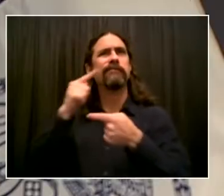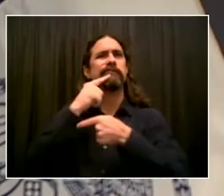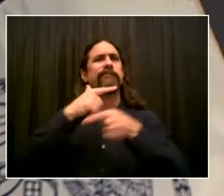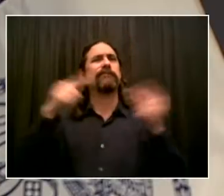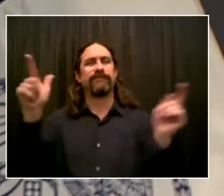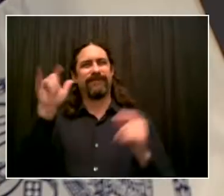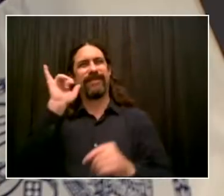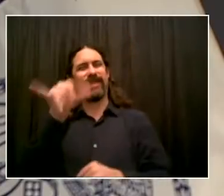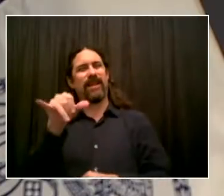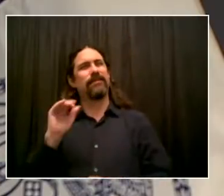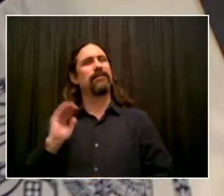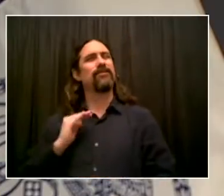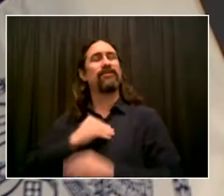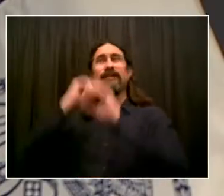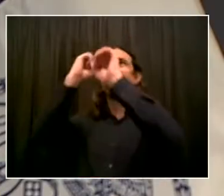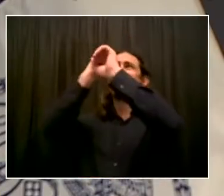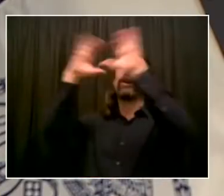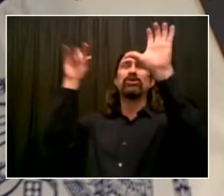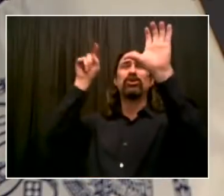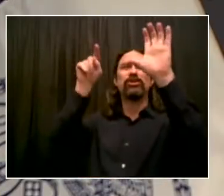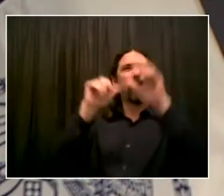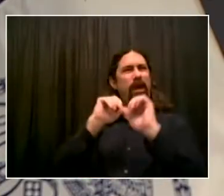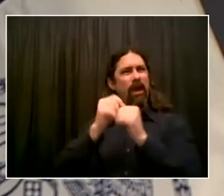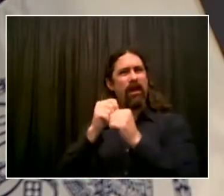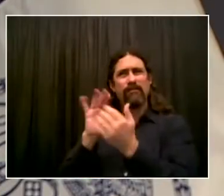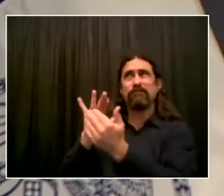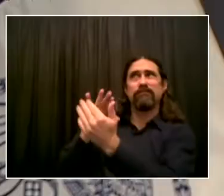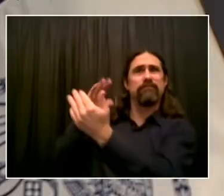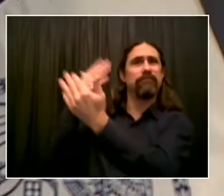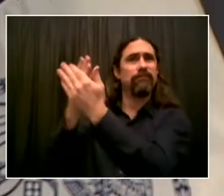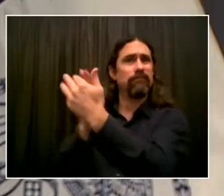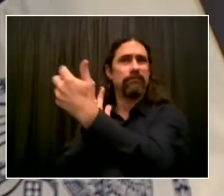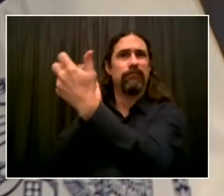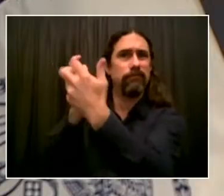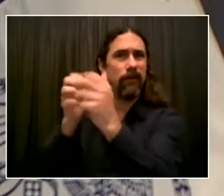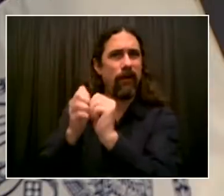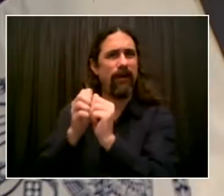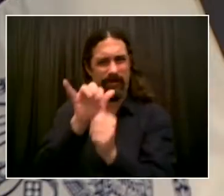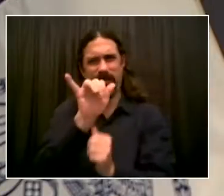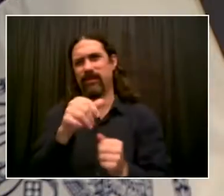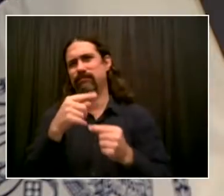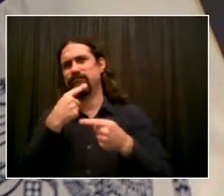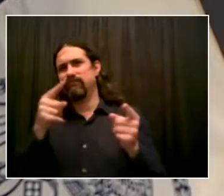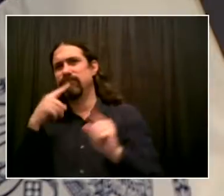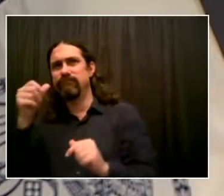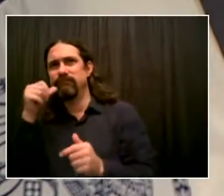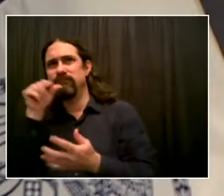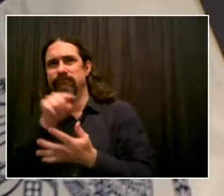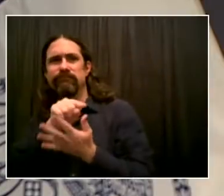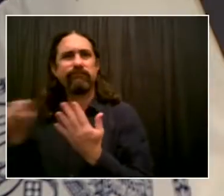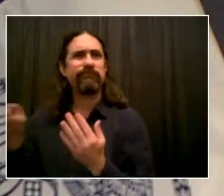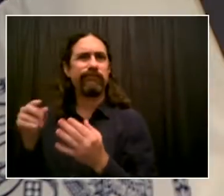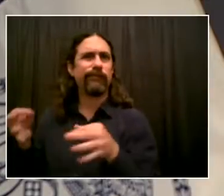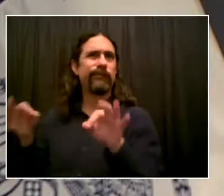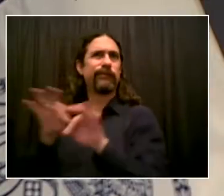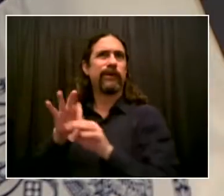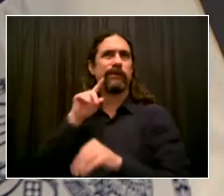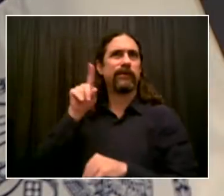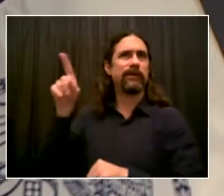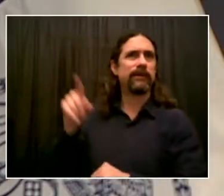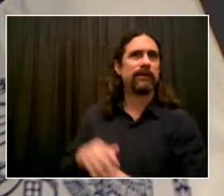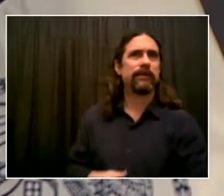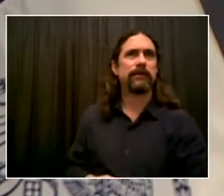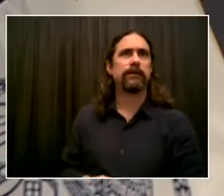be the public health capital of the world. That means the place where the best work is done on earth to protect the health